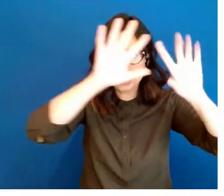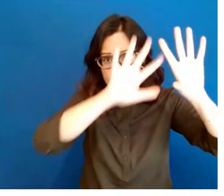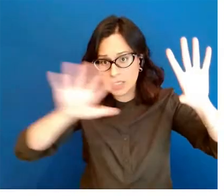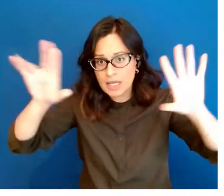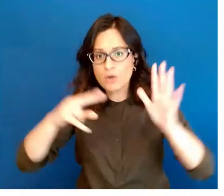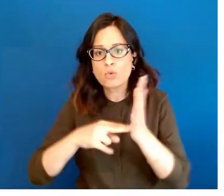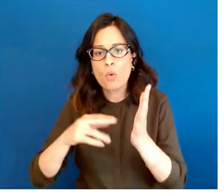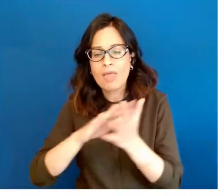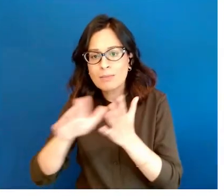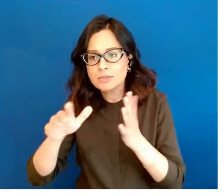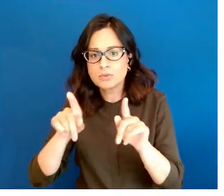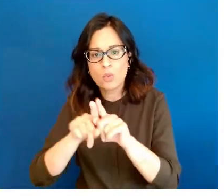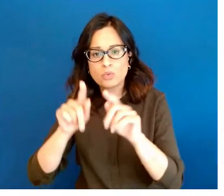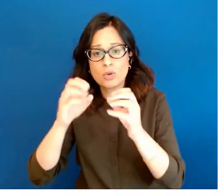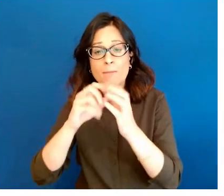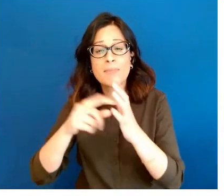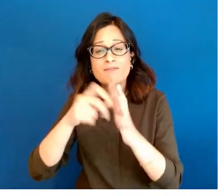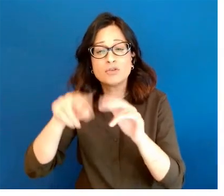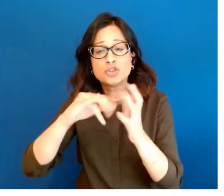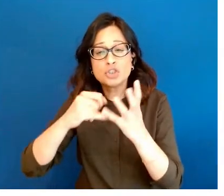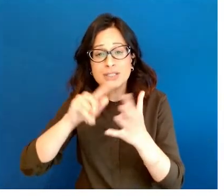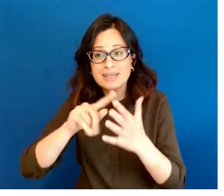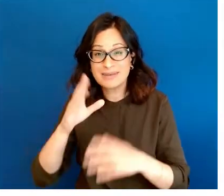and East Anglia.